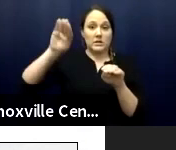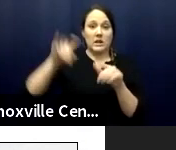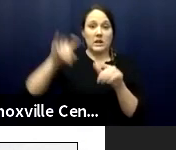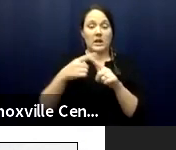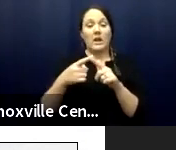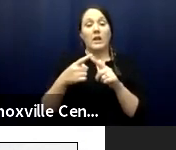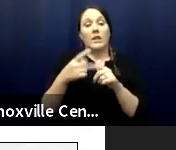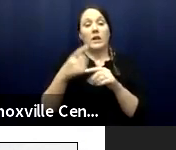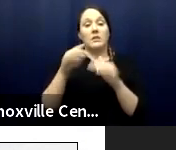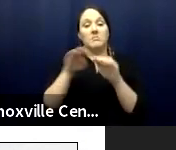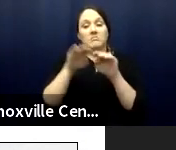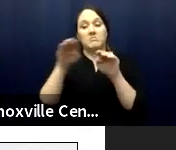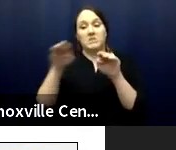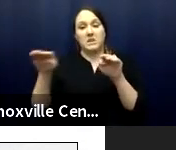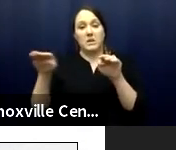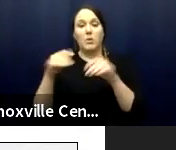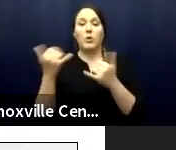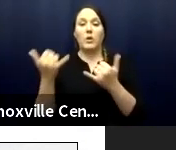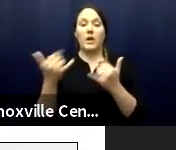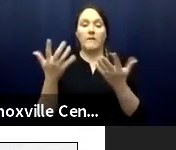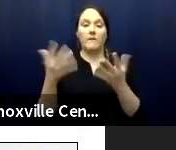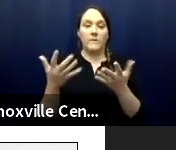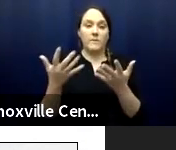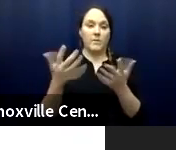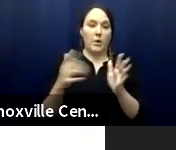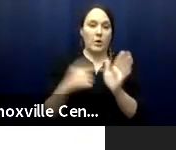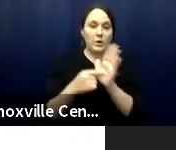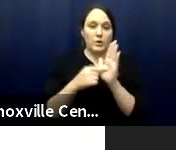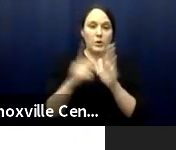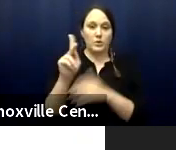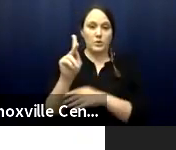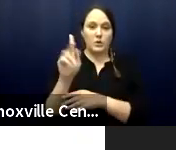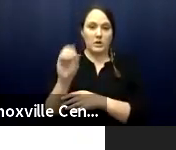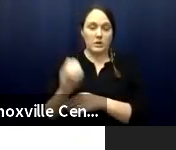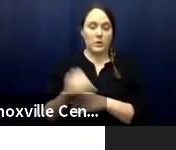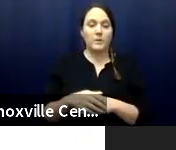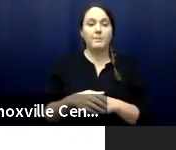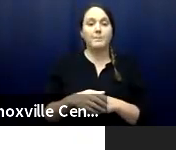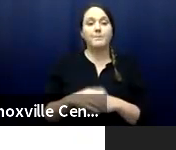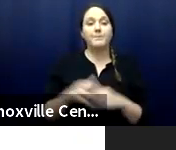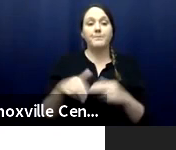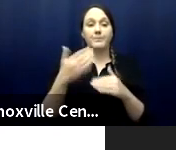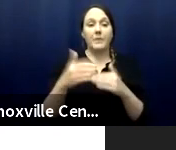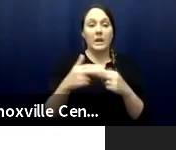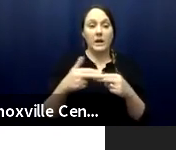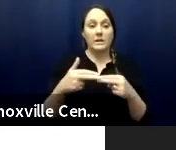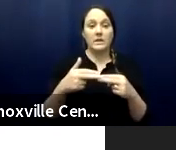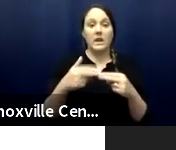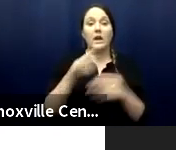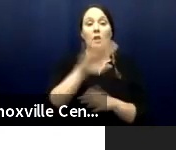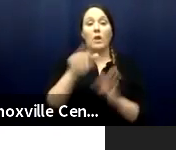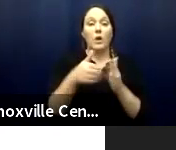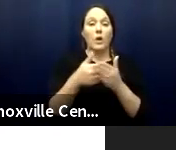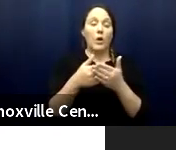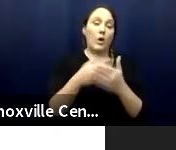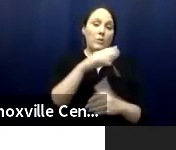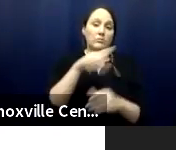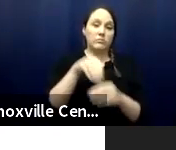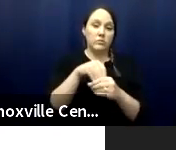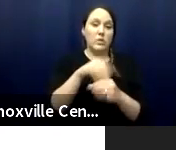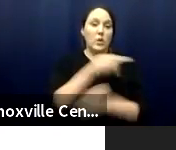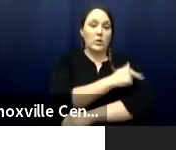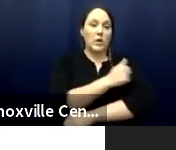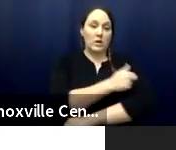shown you about Knox County. Next slide. So then all that builds up to hospitalizations.